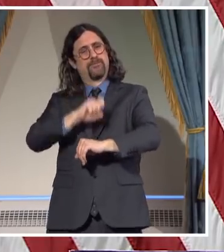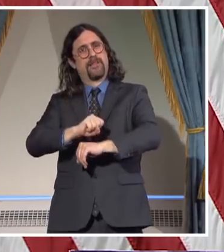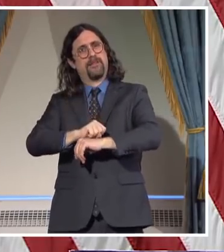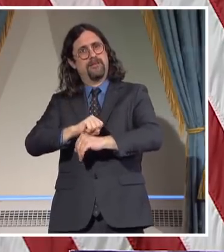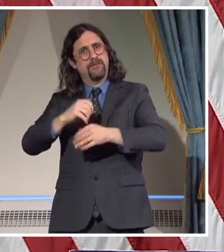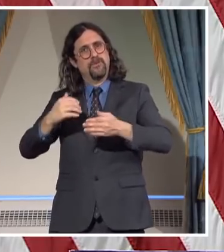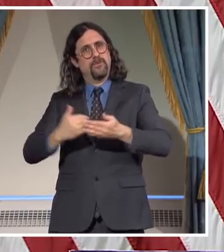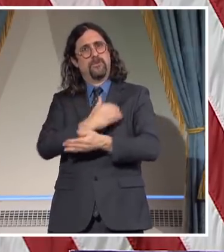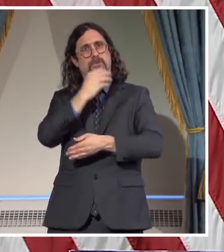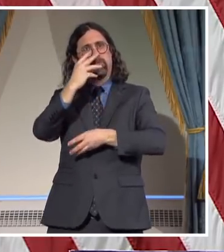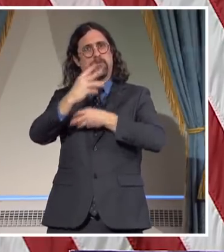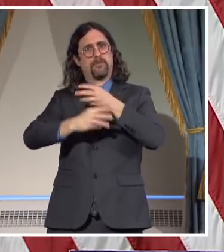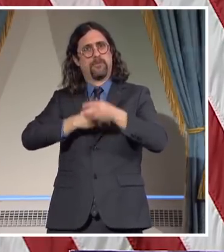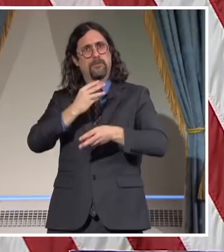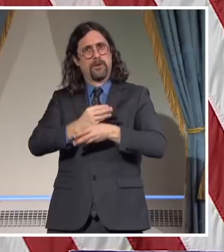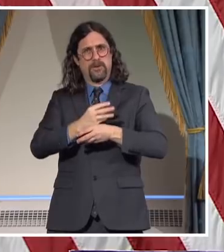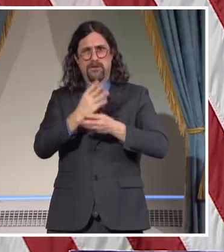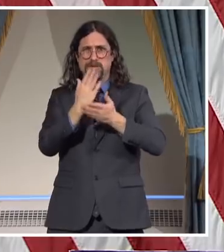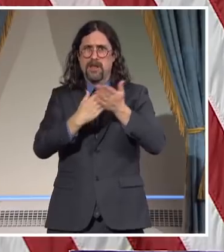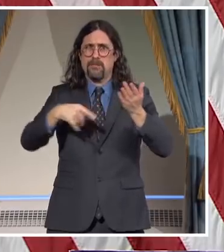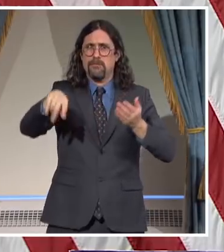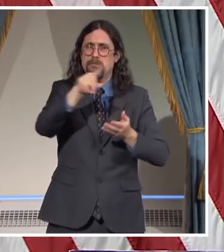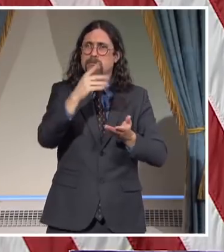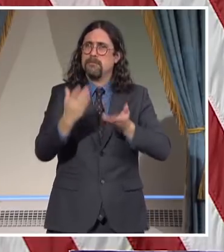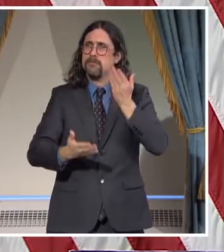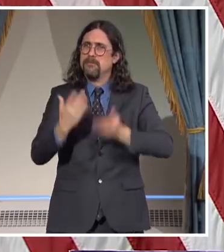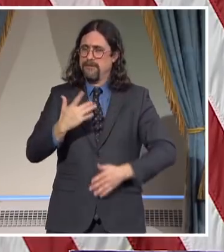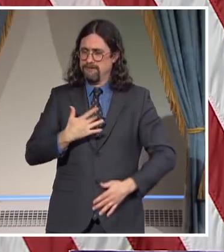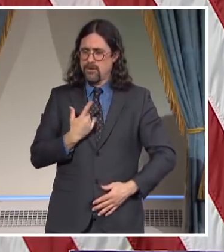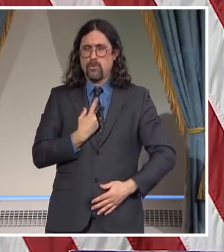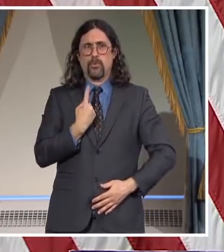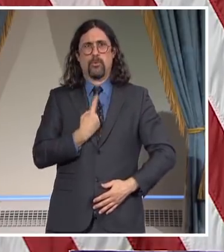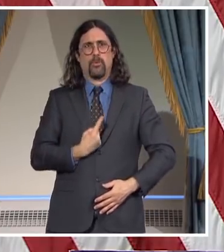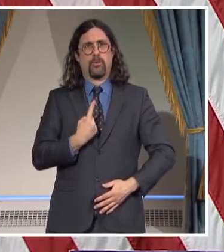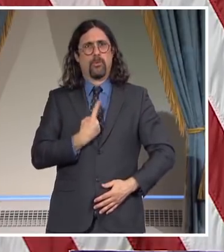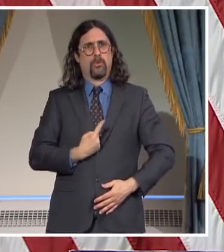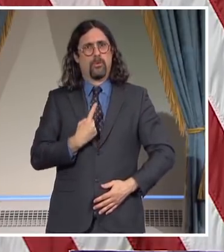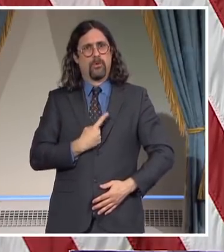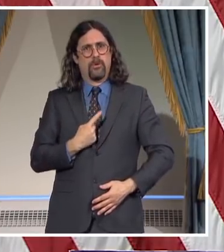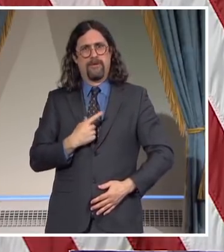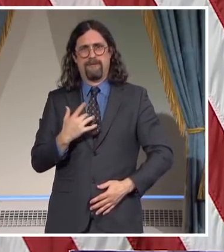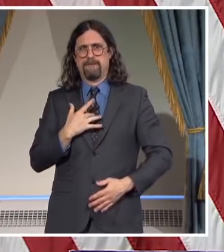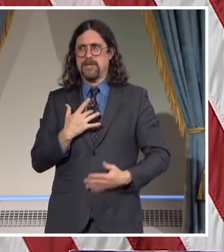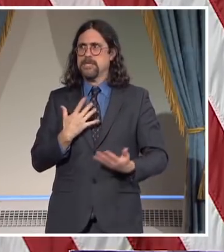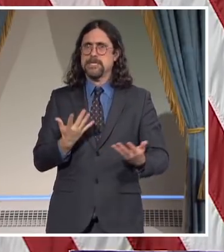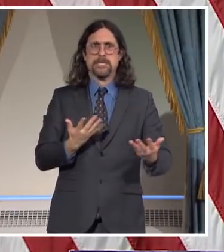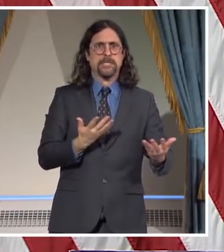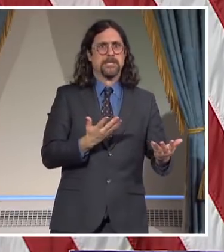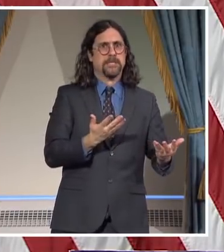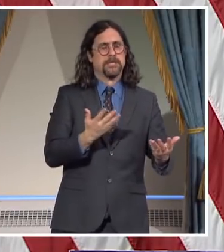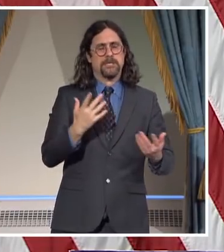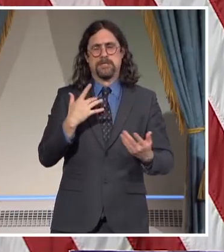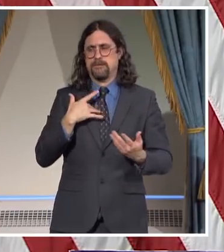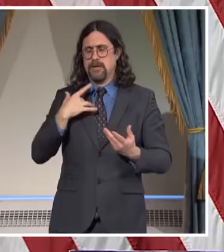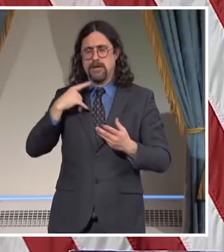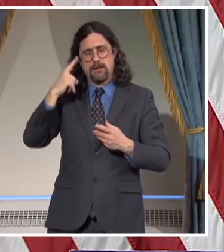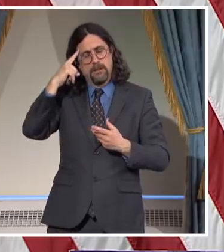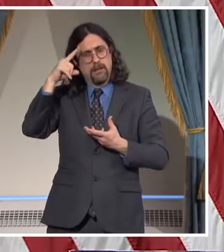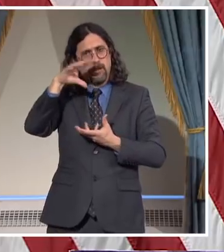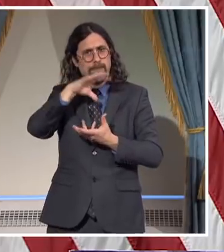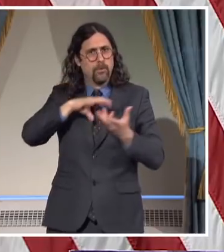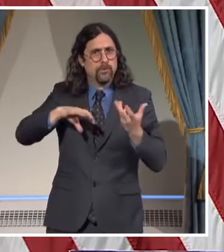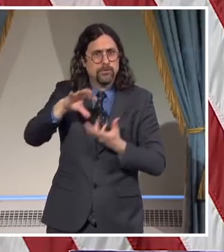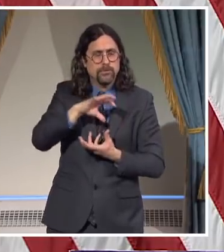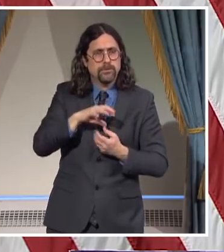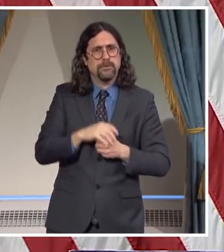this, but you really, even if you feel it, even if you feel the confusion and the uncertainty, I guarantee you you're